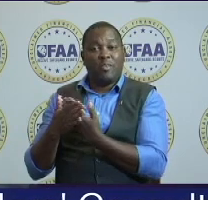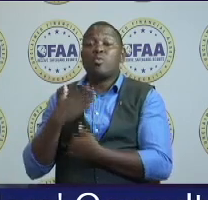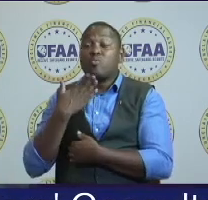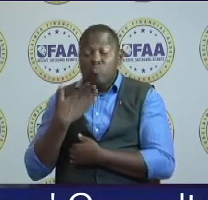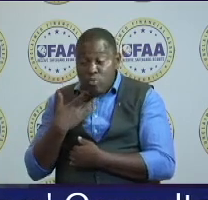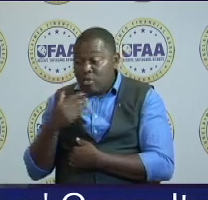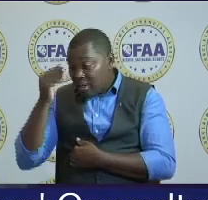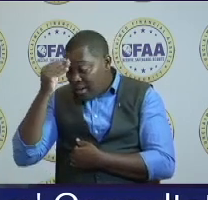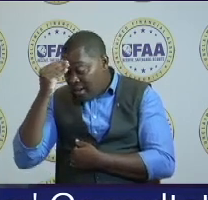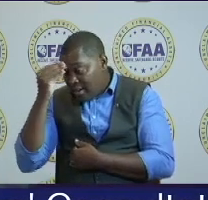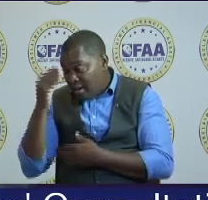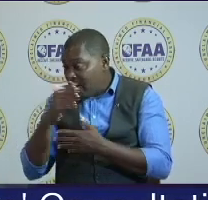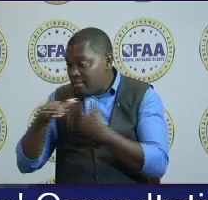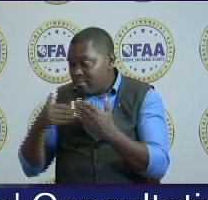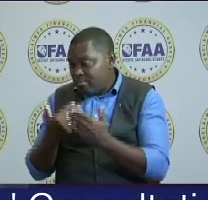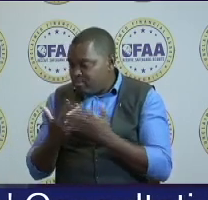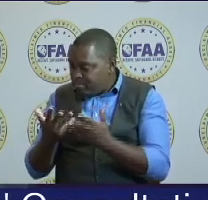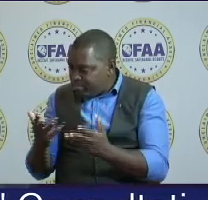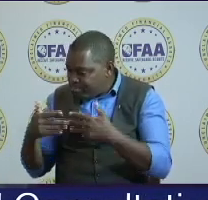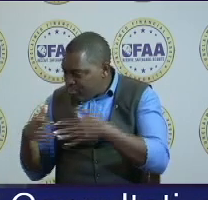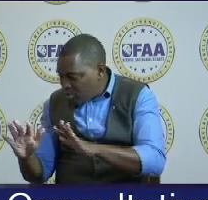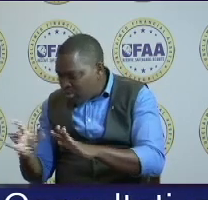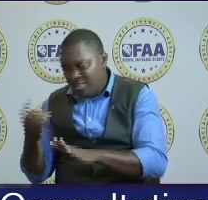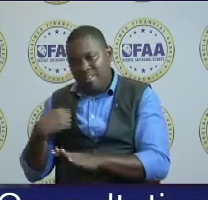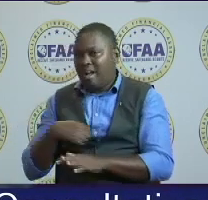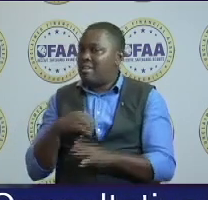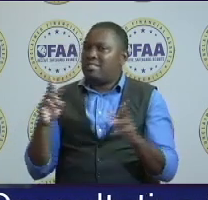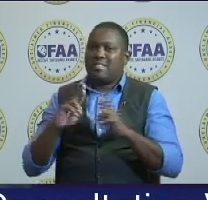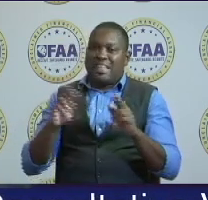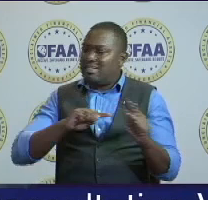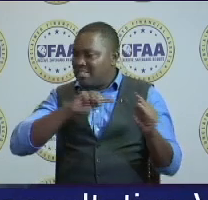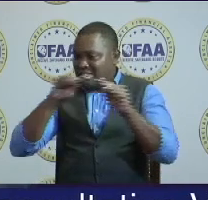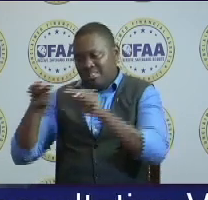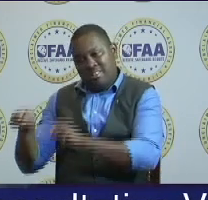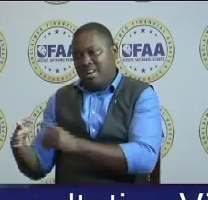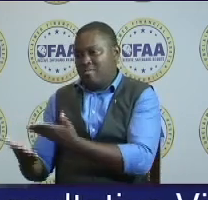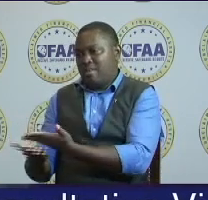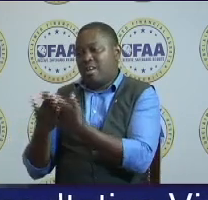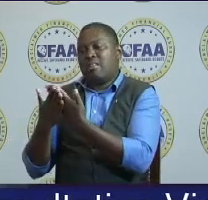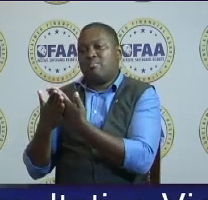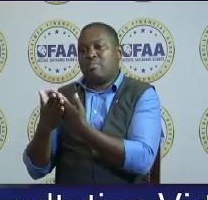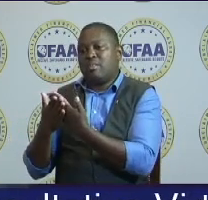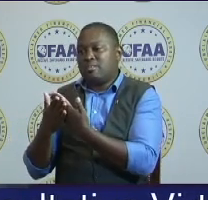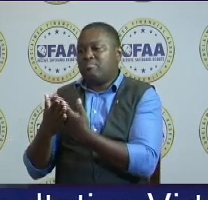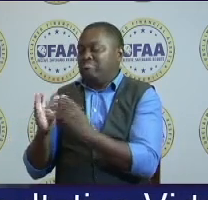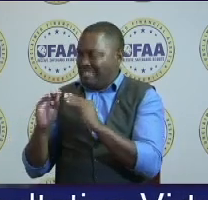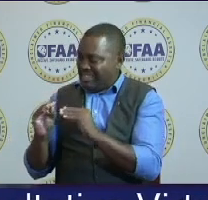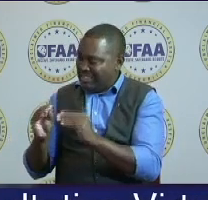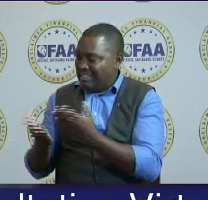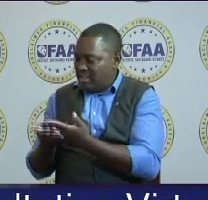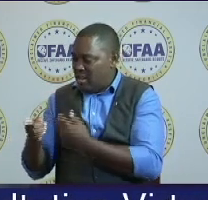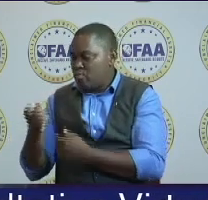on the Unclaimed Financial Assets Act and the attendant regulations. We create time to make sure that we do that, because we know the